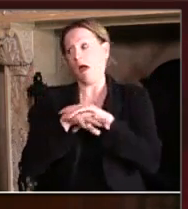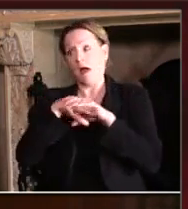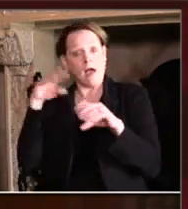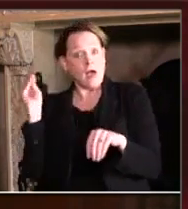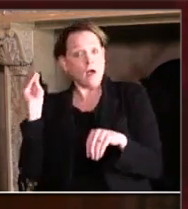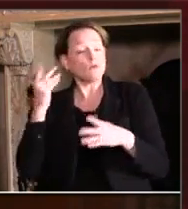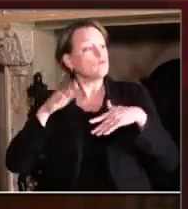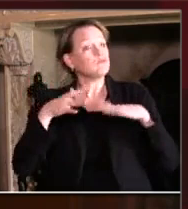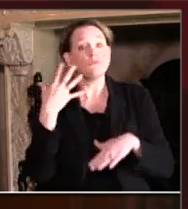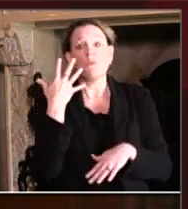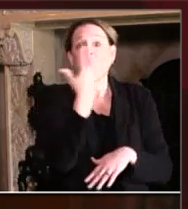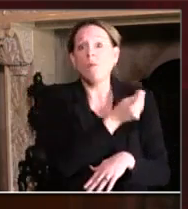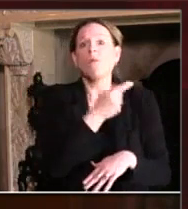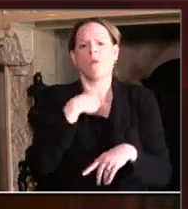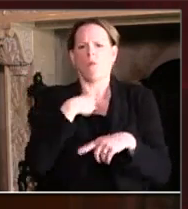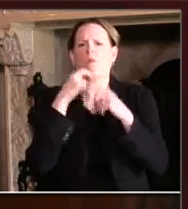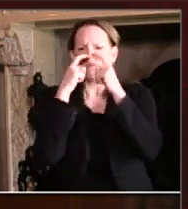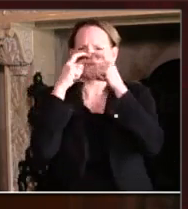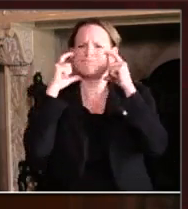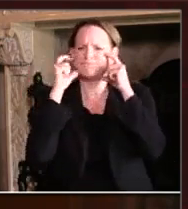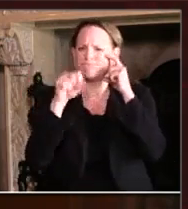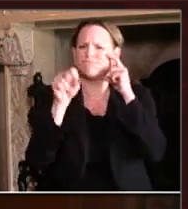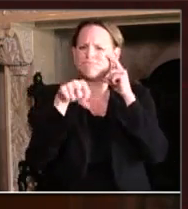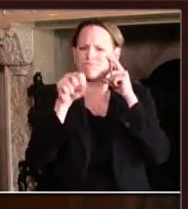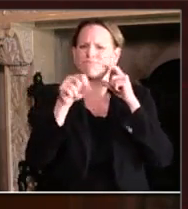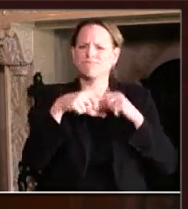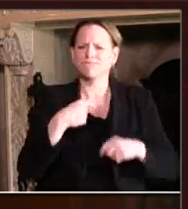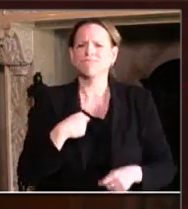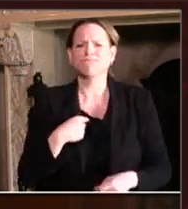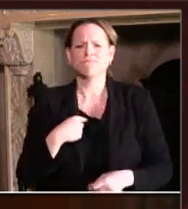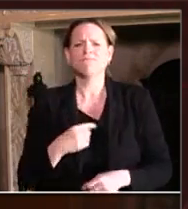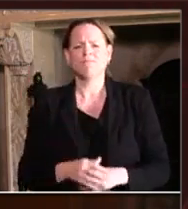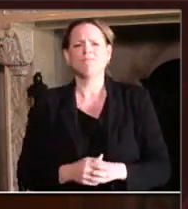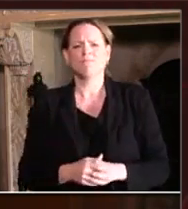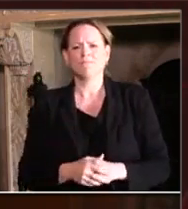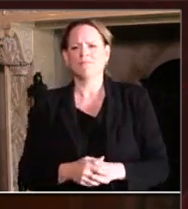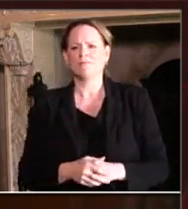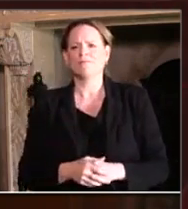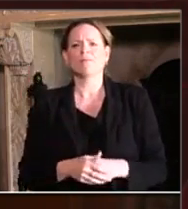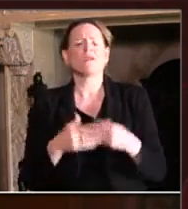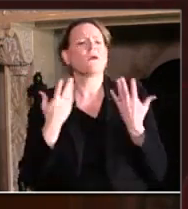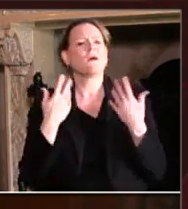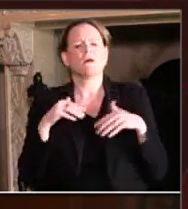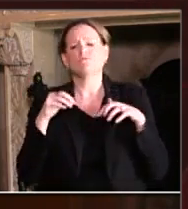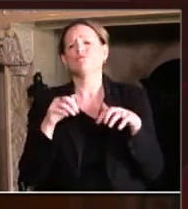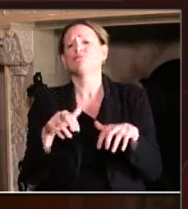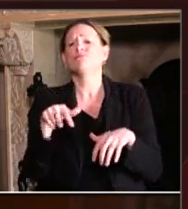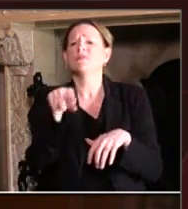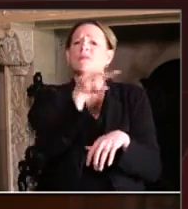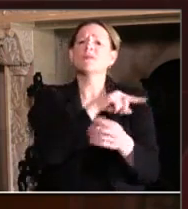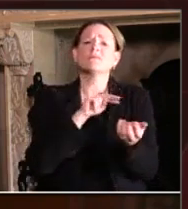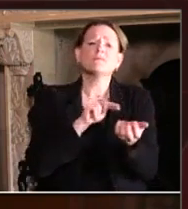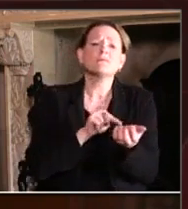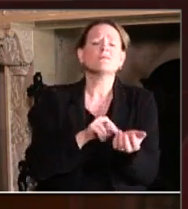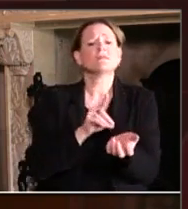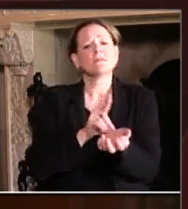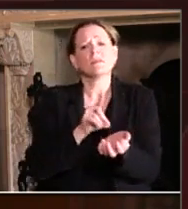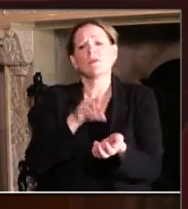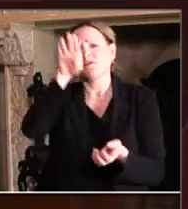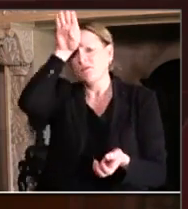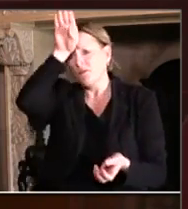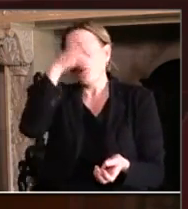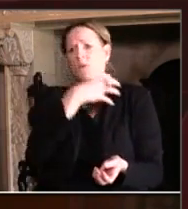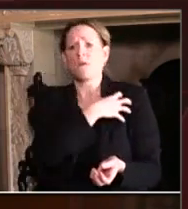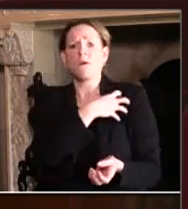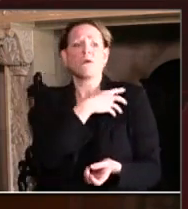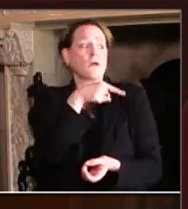who don't have the luxury of taking a mask off throughout their workday or choosing when or how to wear one at all. Our